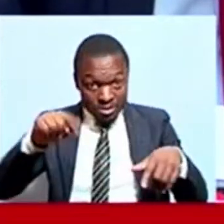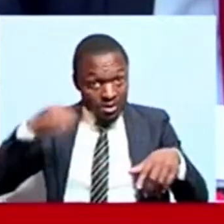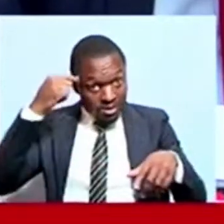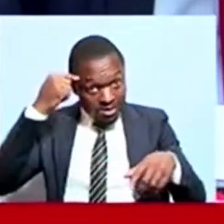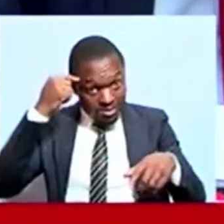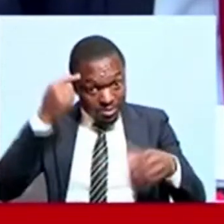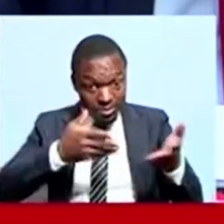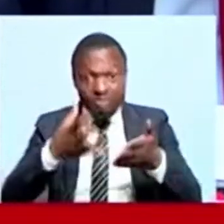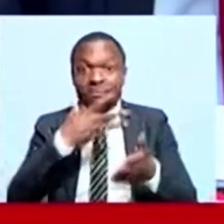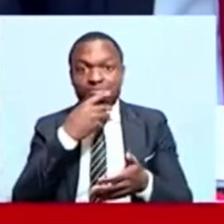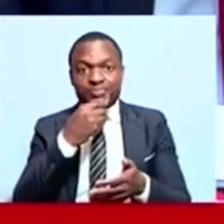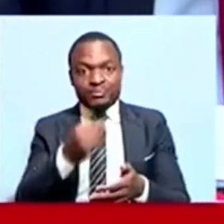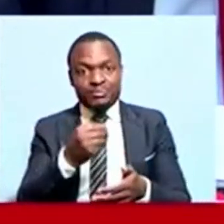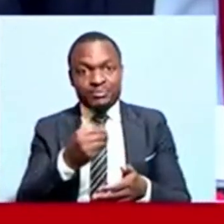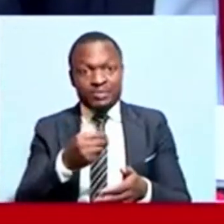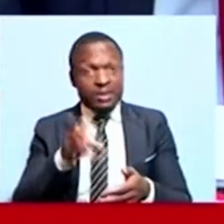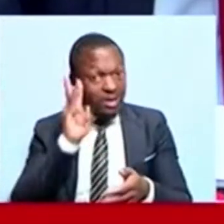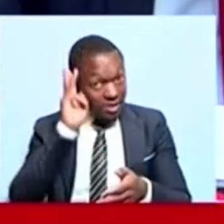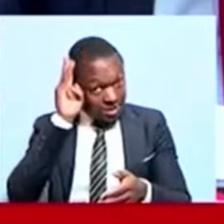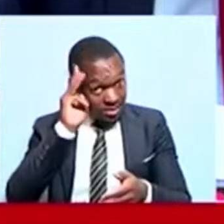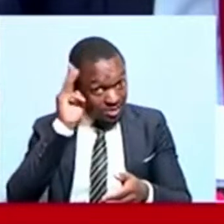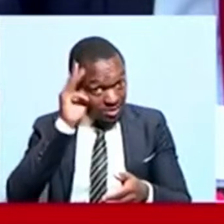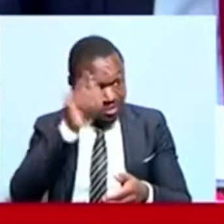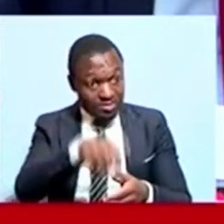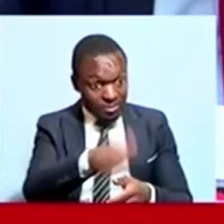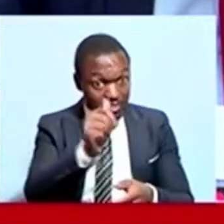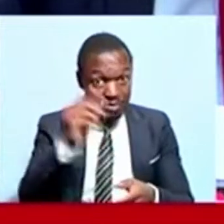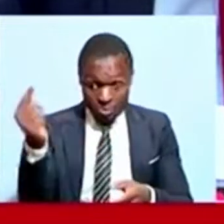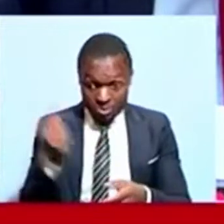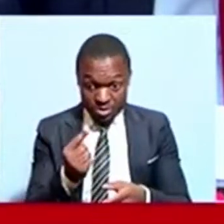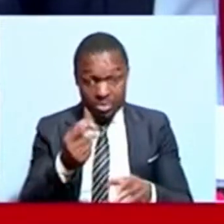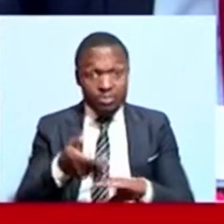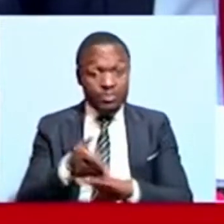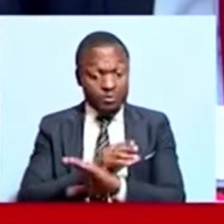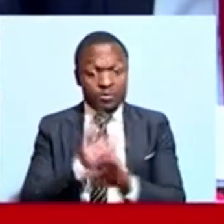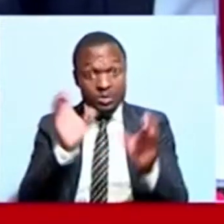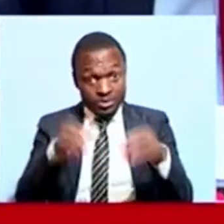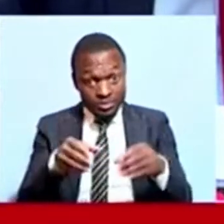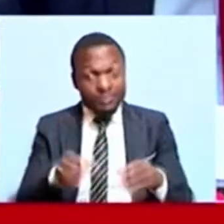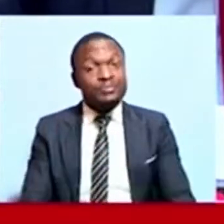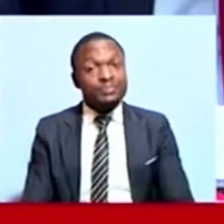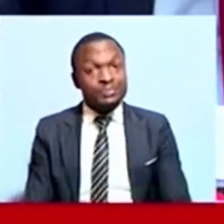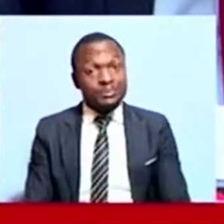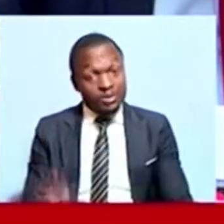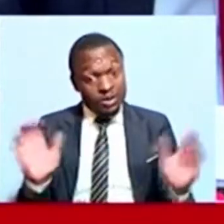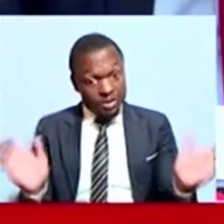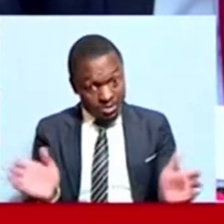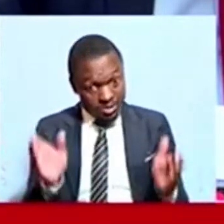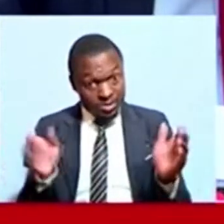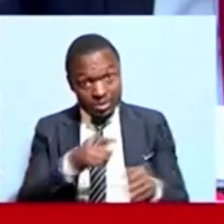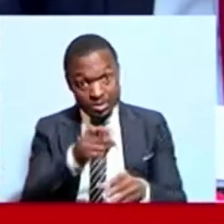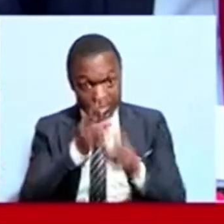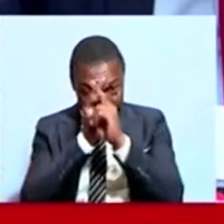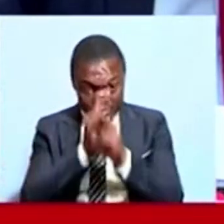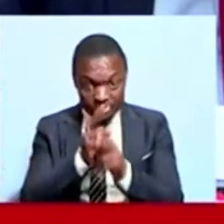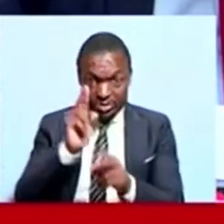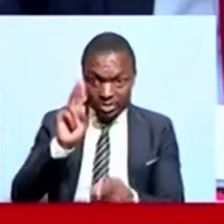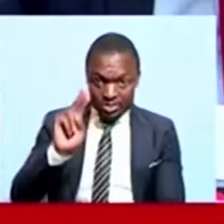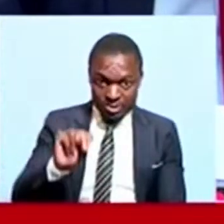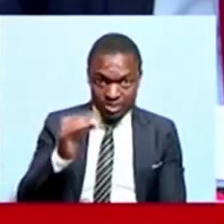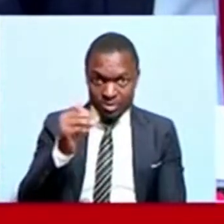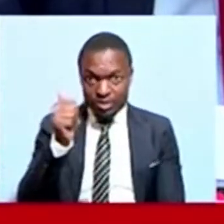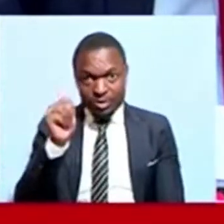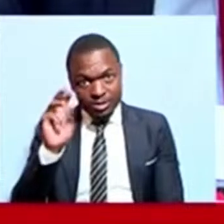Commission and the ministry itself will appear before this committee, and I would encourage you, Honorable Nyambos,